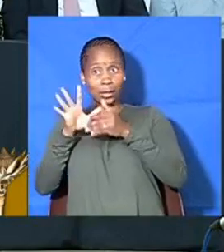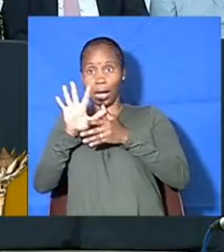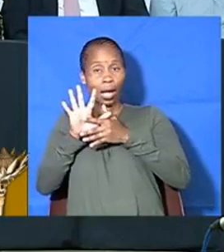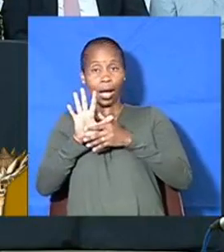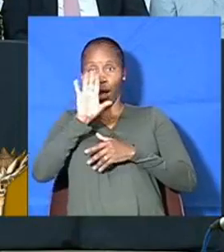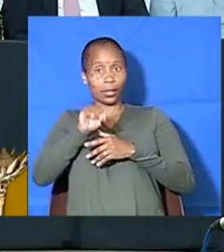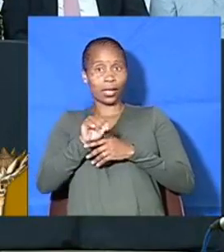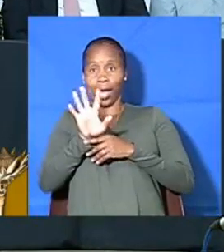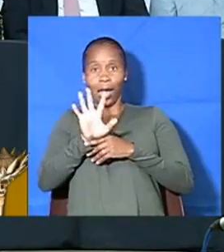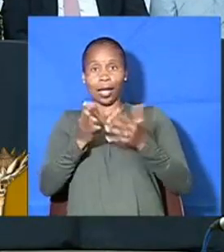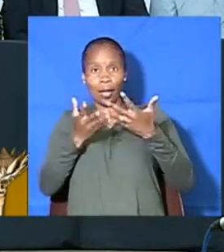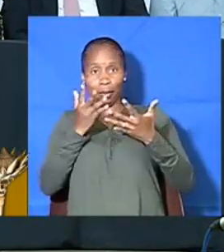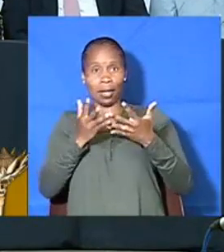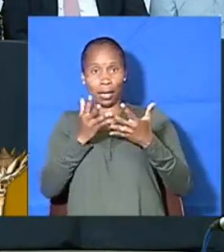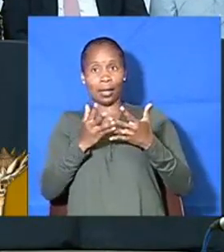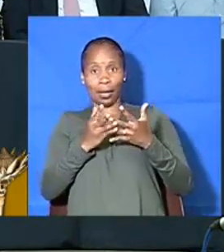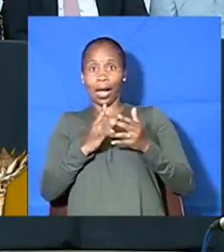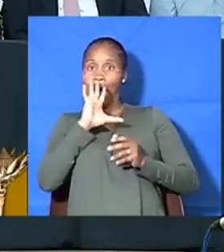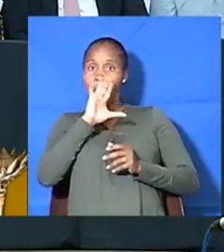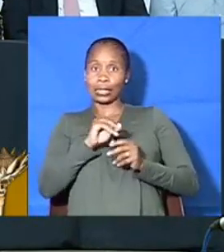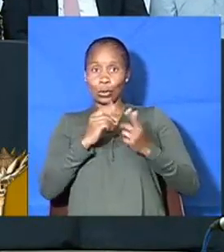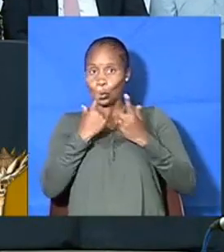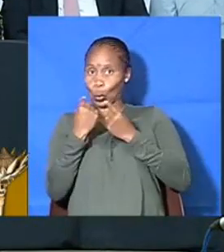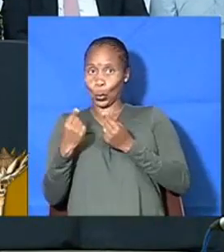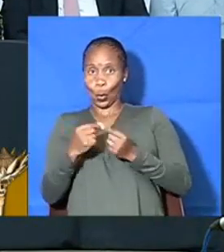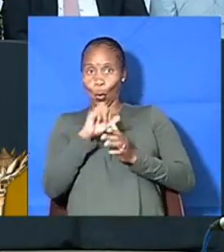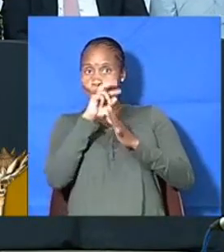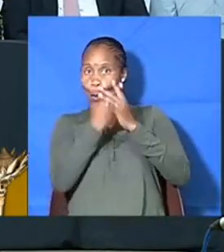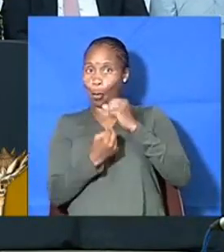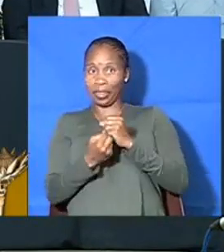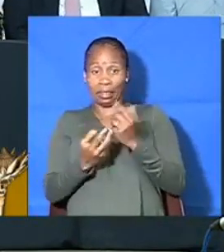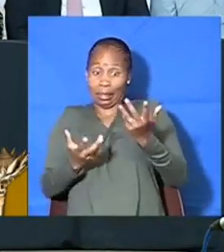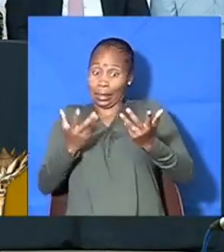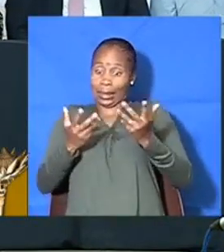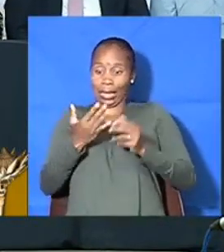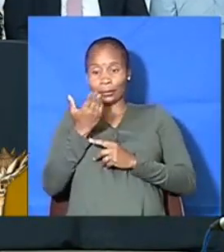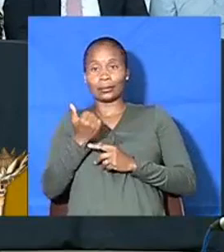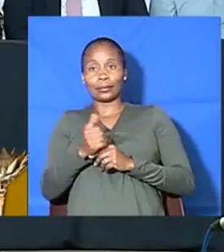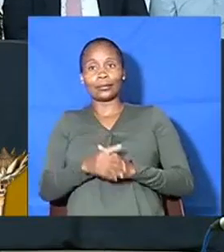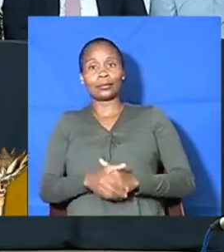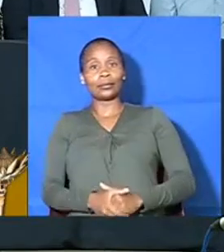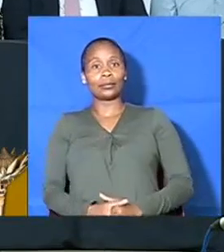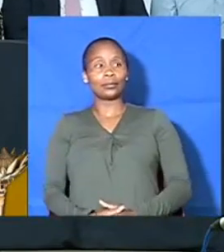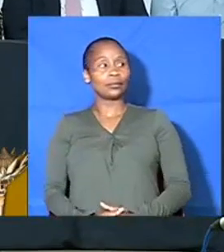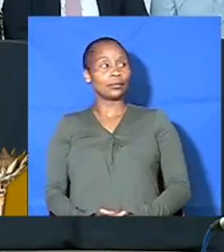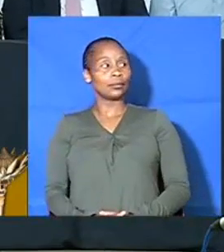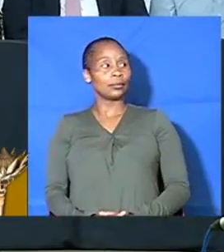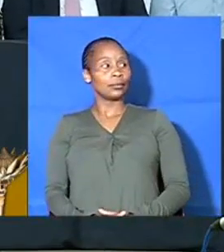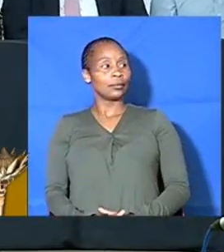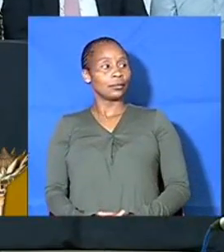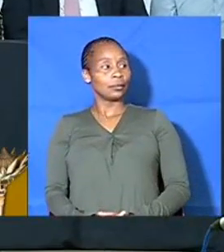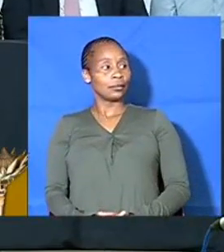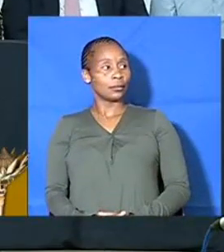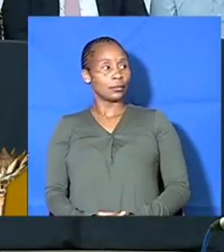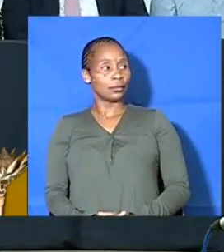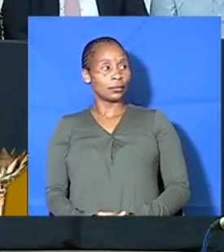Durban. What happened to you, Honorable Mayor? Please don't hold it against us in Durban. It